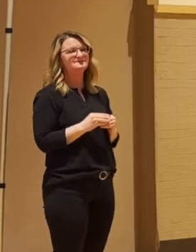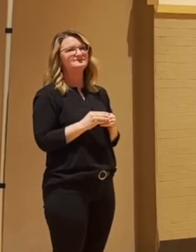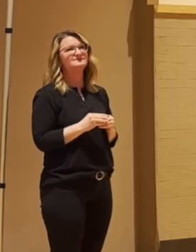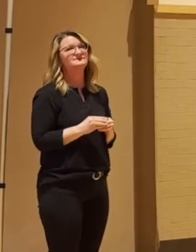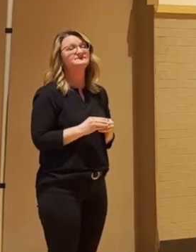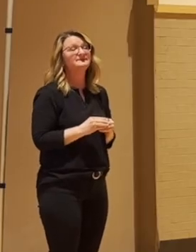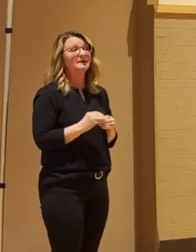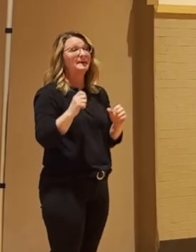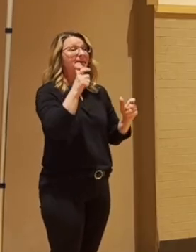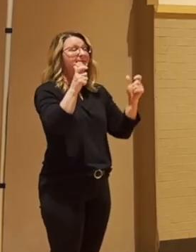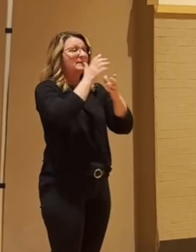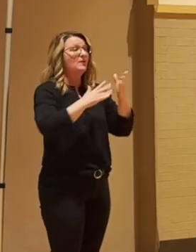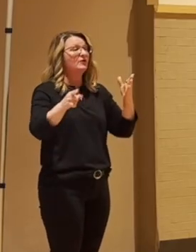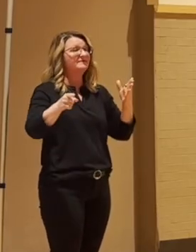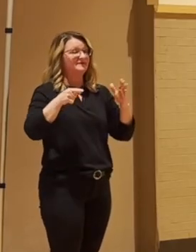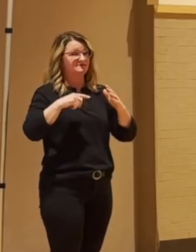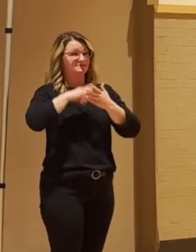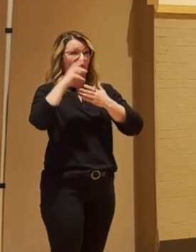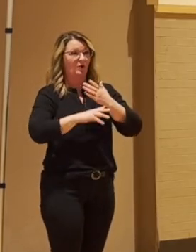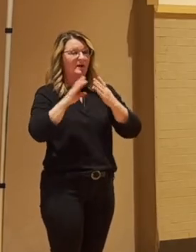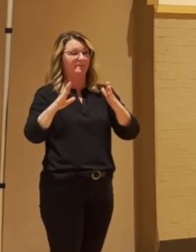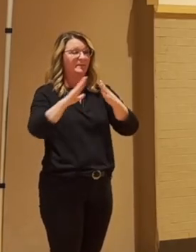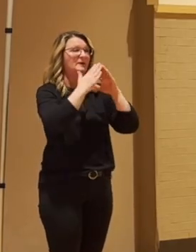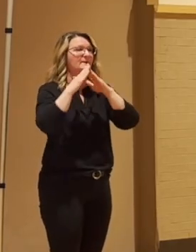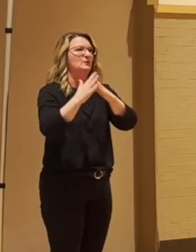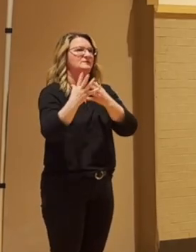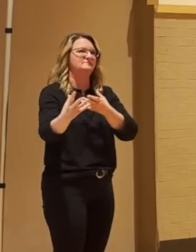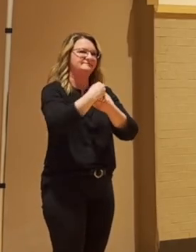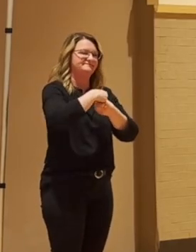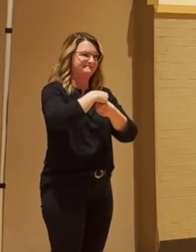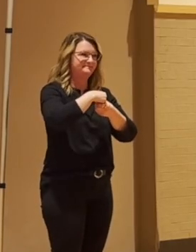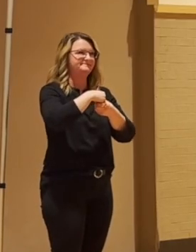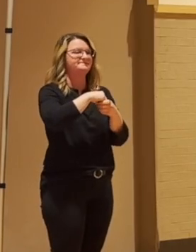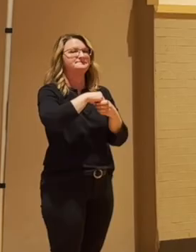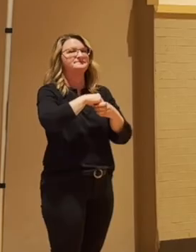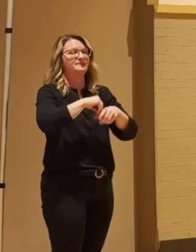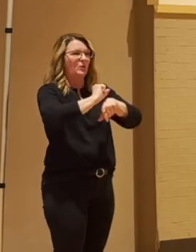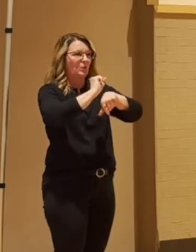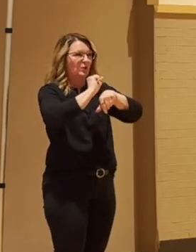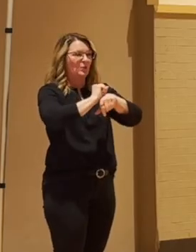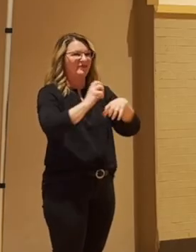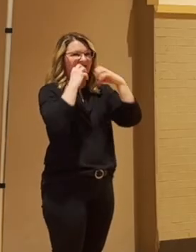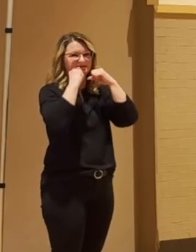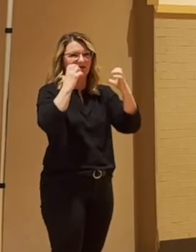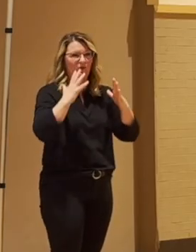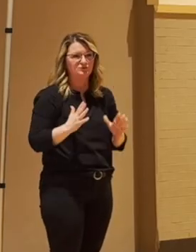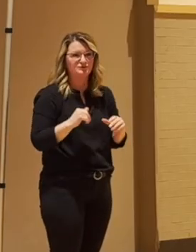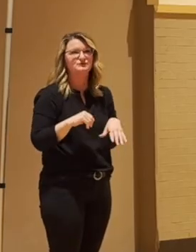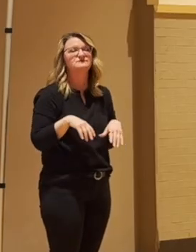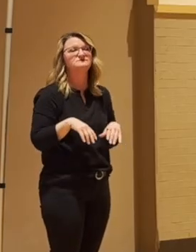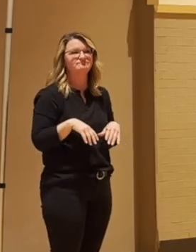A large part of this initiative is the community engagement and working with our stakeholders and